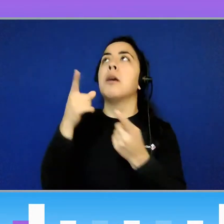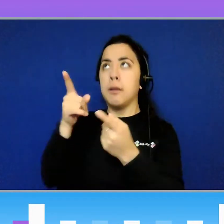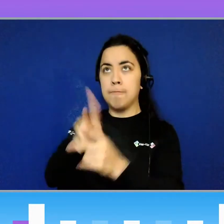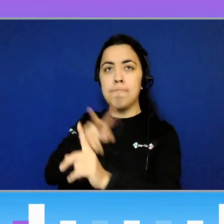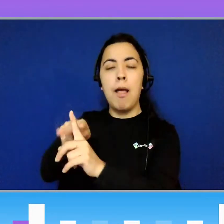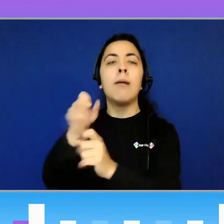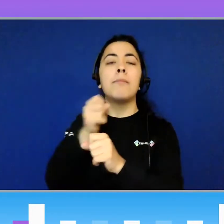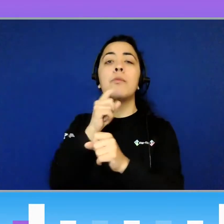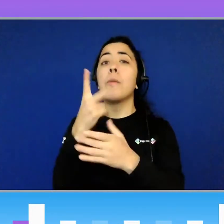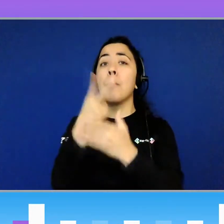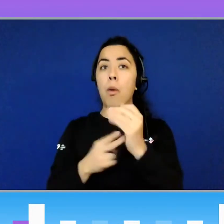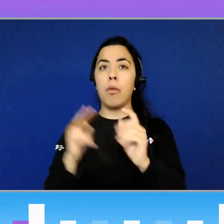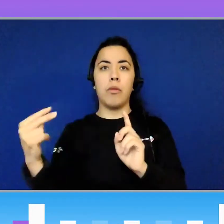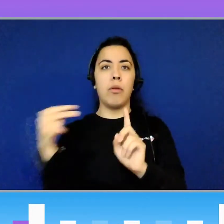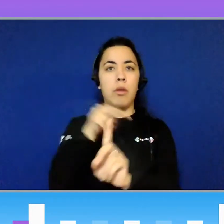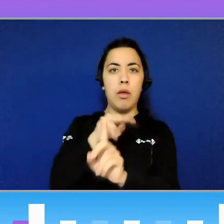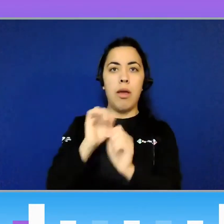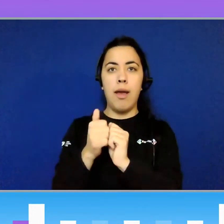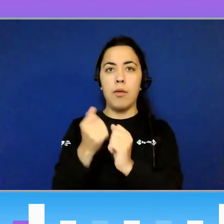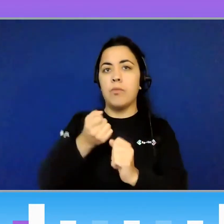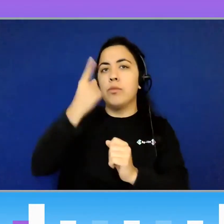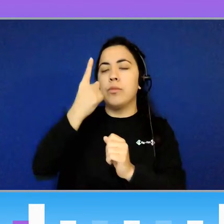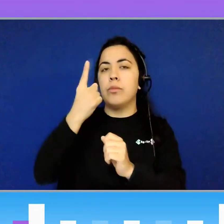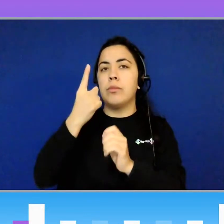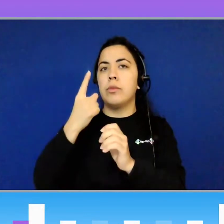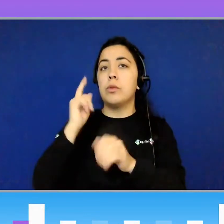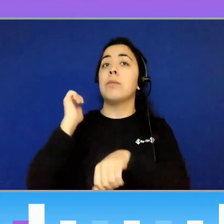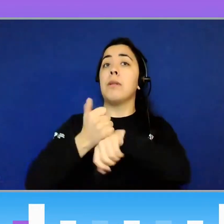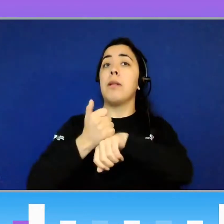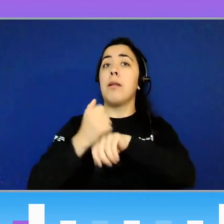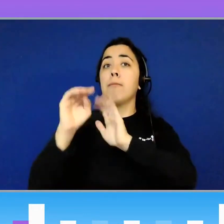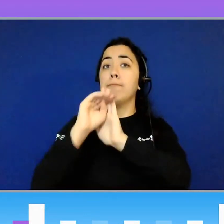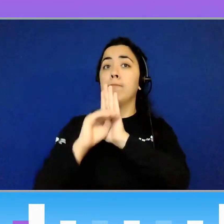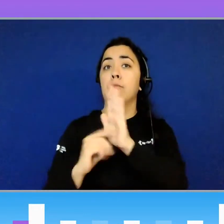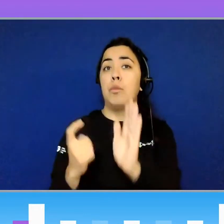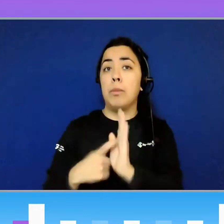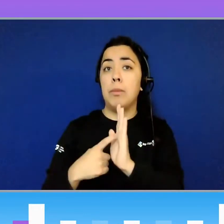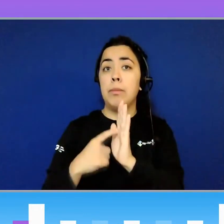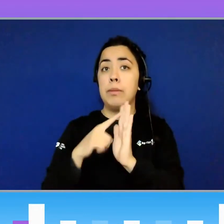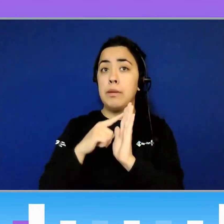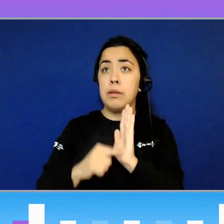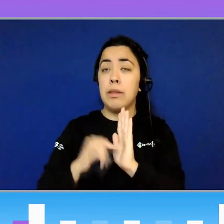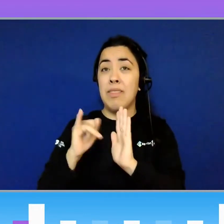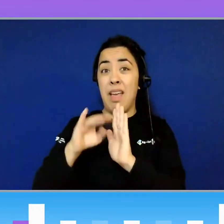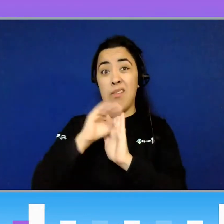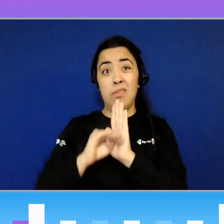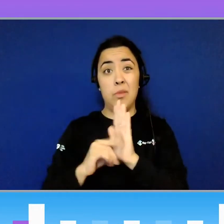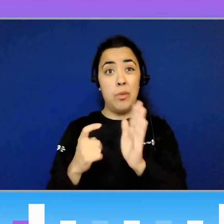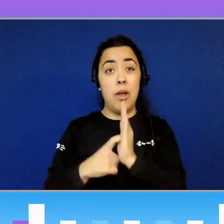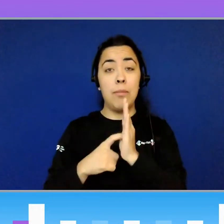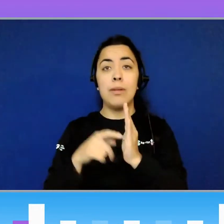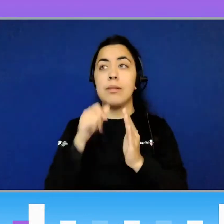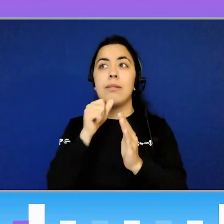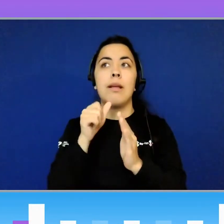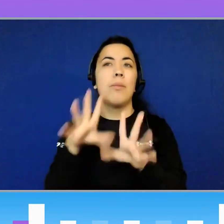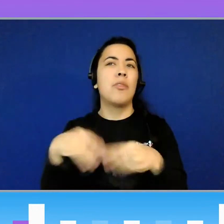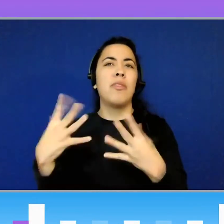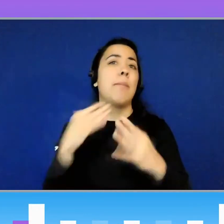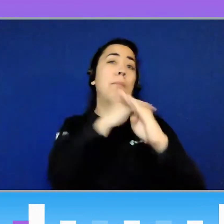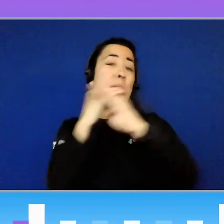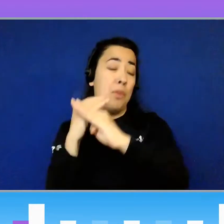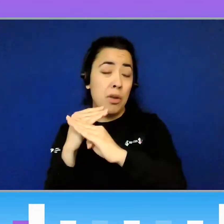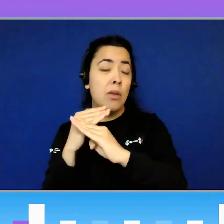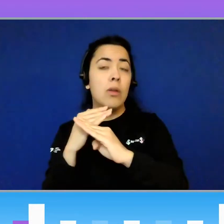try to understand how to set requirements that would not put barriers in the market, but that would,